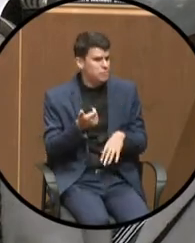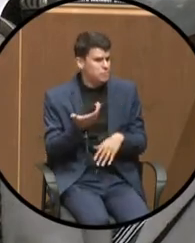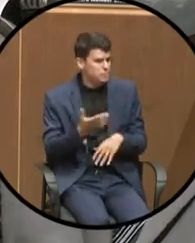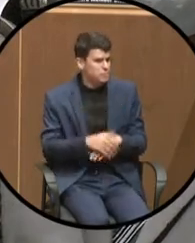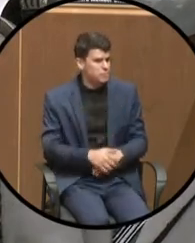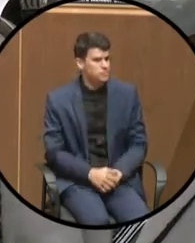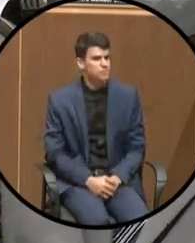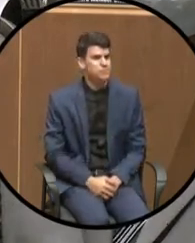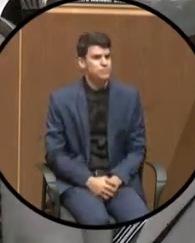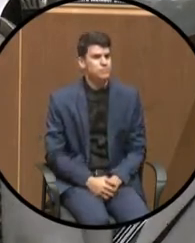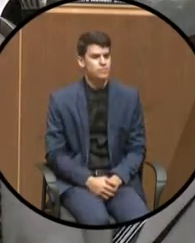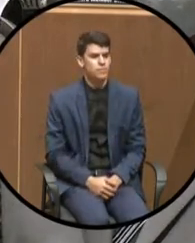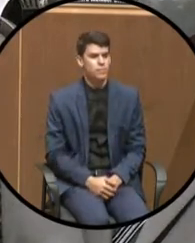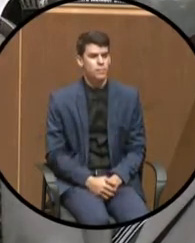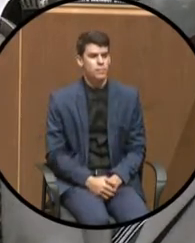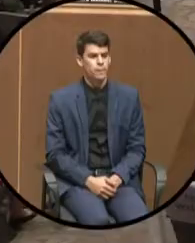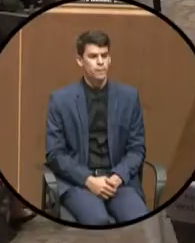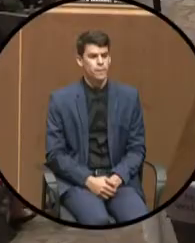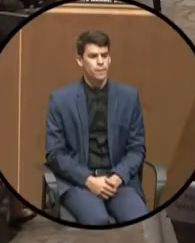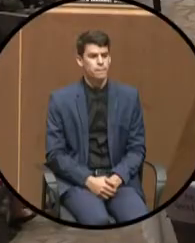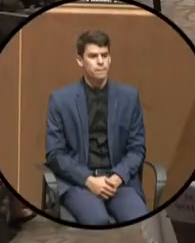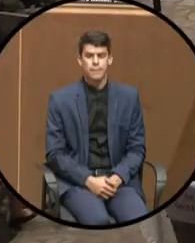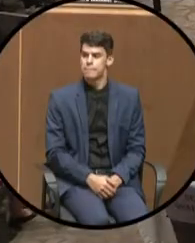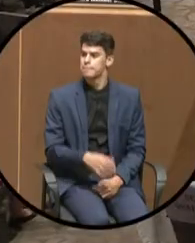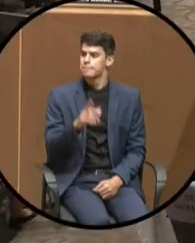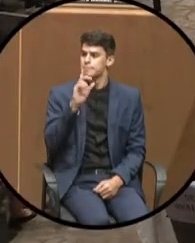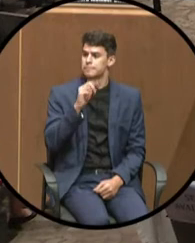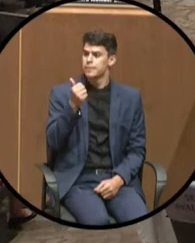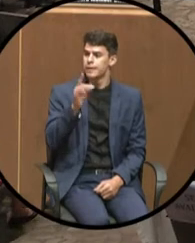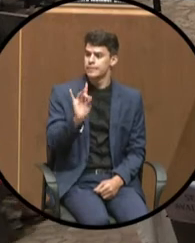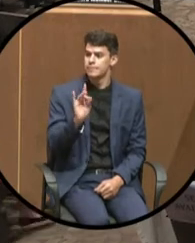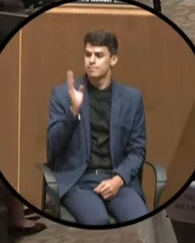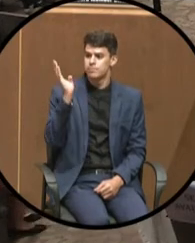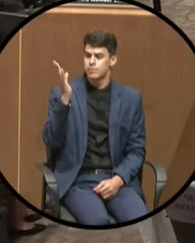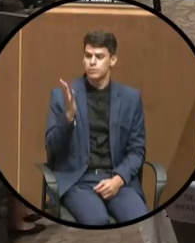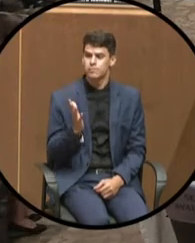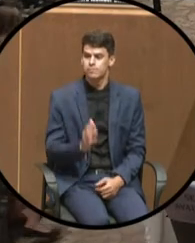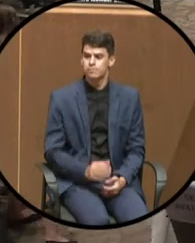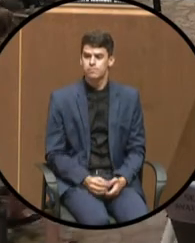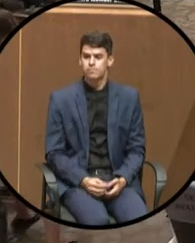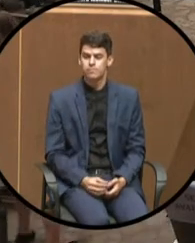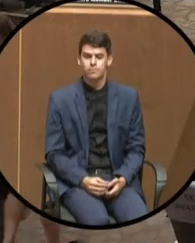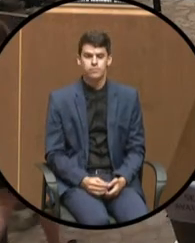Ms. Rosenthal. All right, number 18.